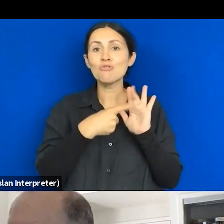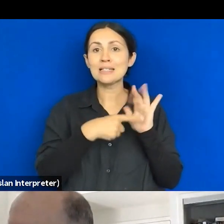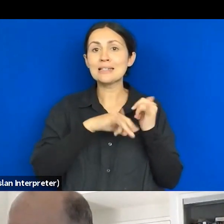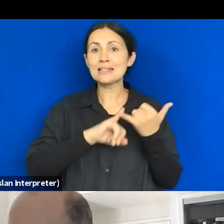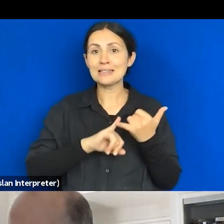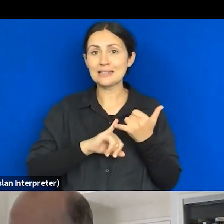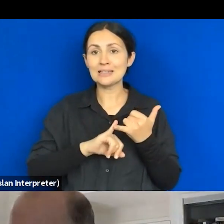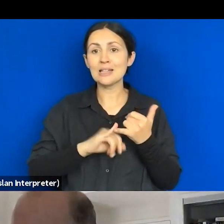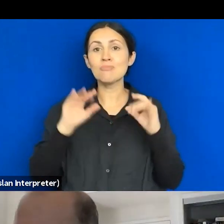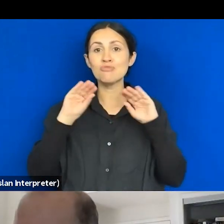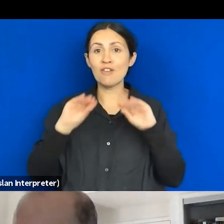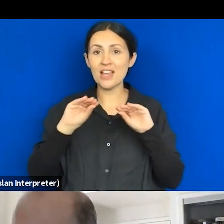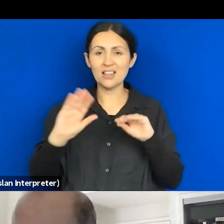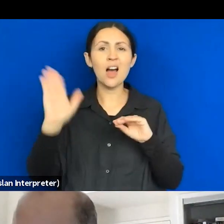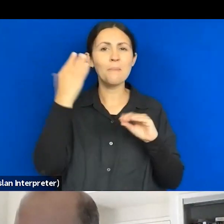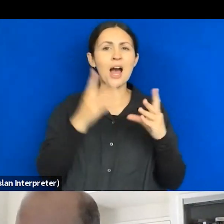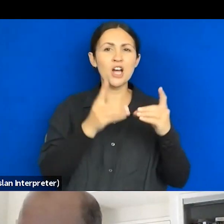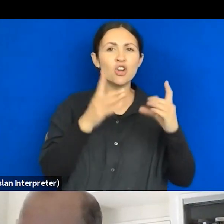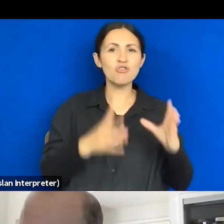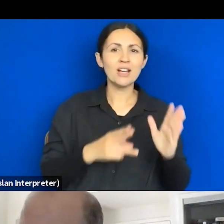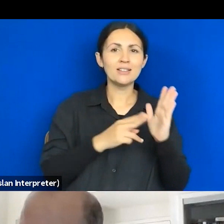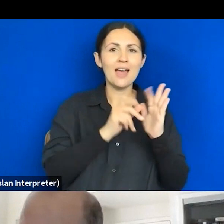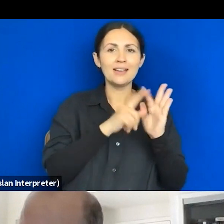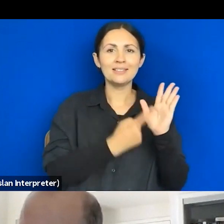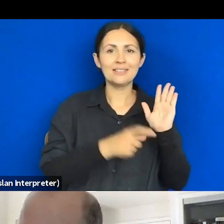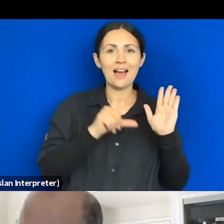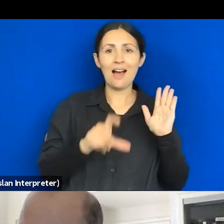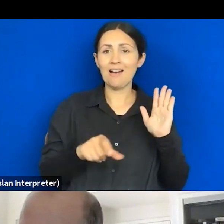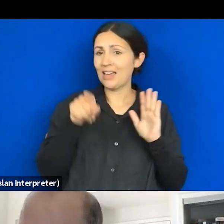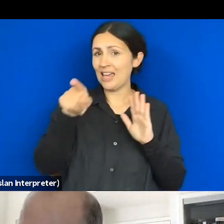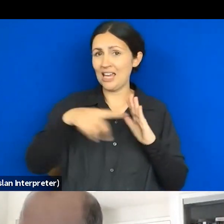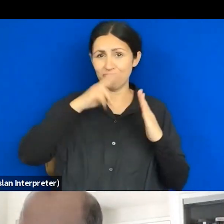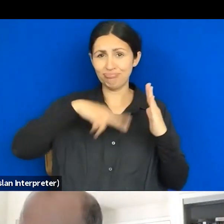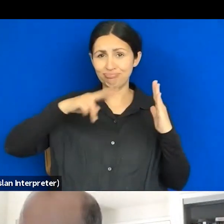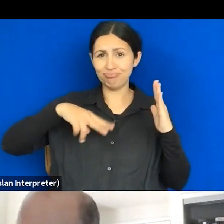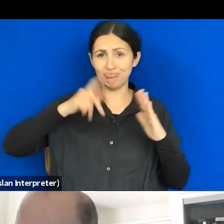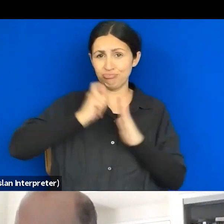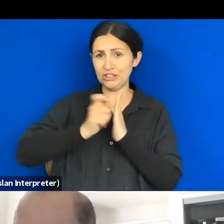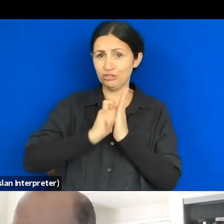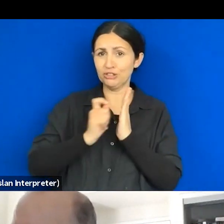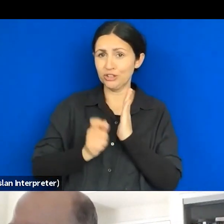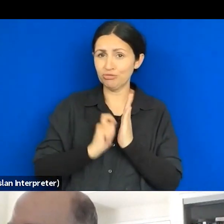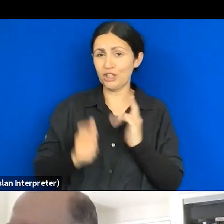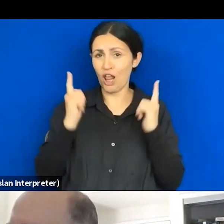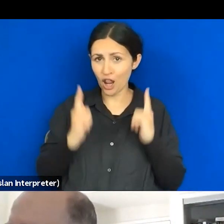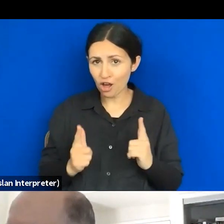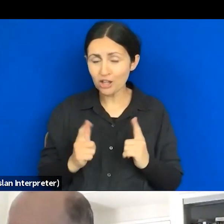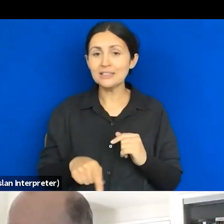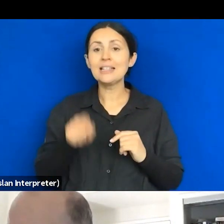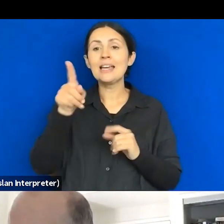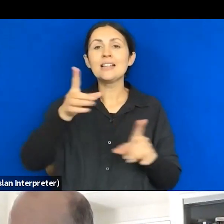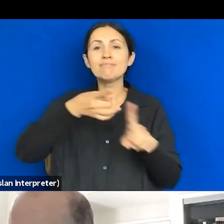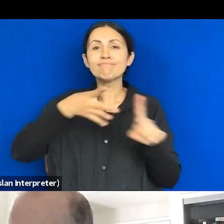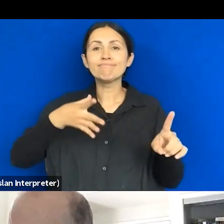our director at NDARC a long time ago. He's one of the most prolific authors in the field, and he has a particular interest in neuroethics,